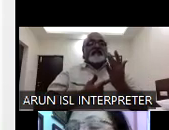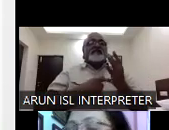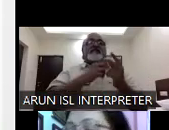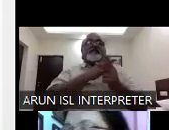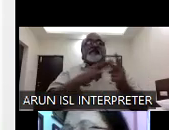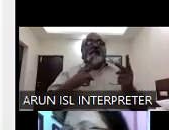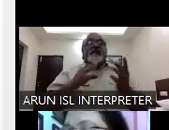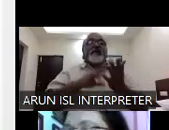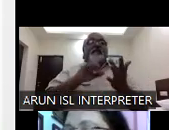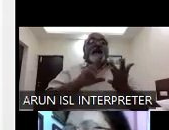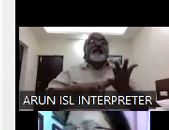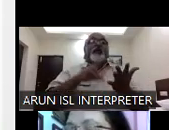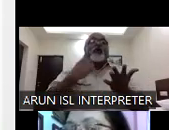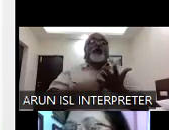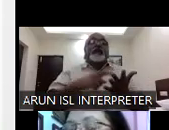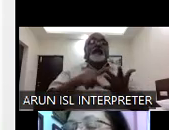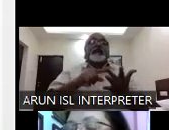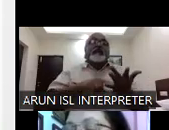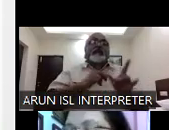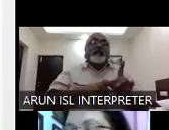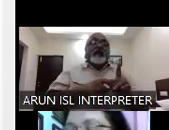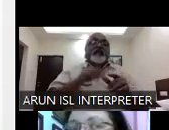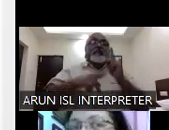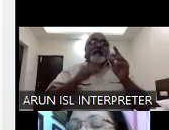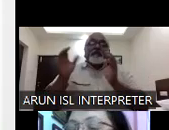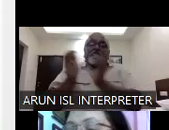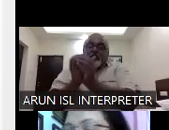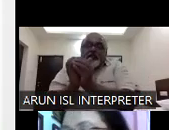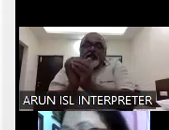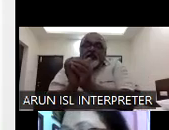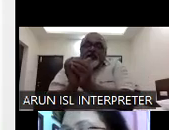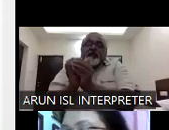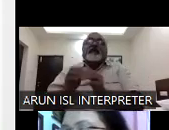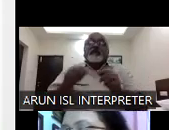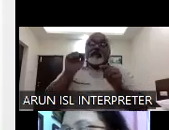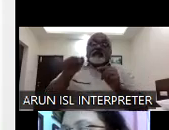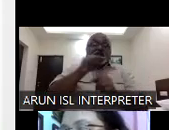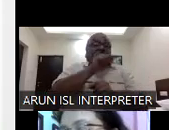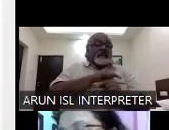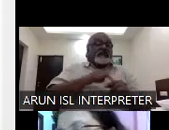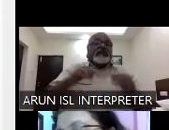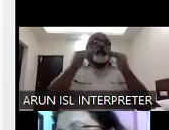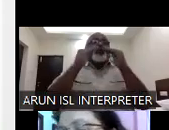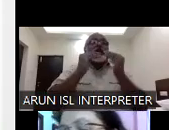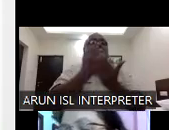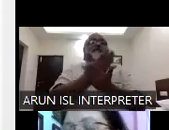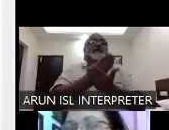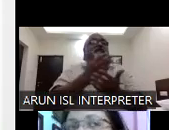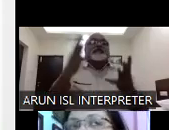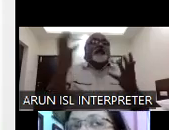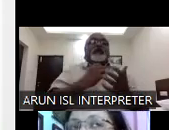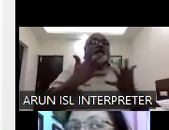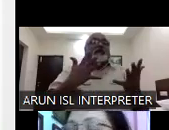or minorities. So these are all people at margins who do not get the equal resources as everyone